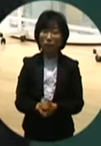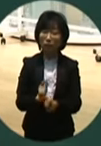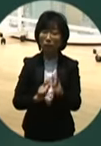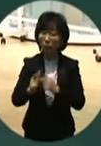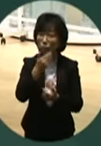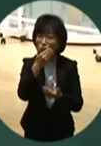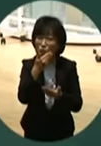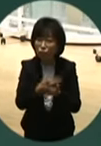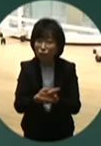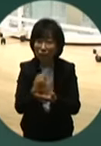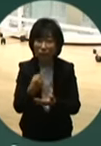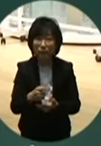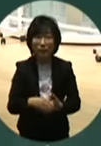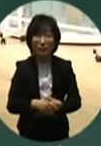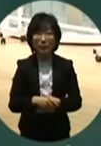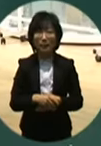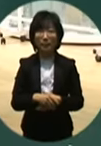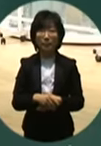important?